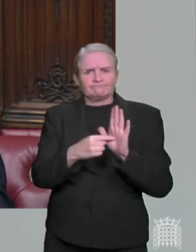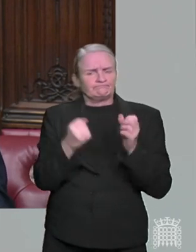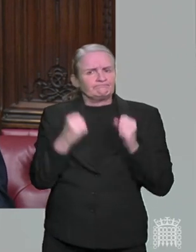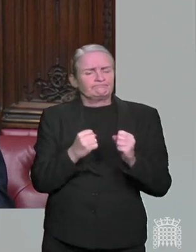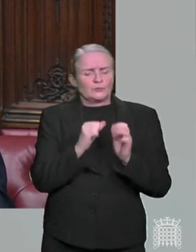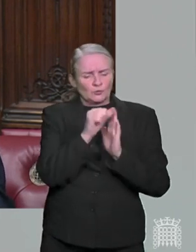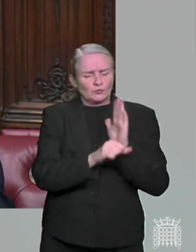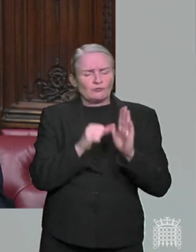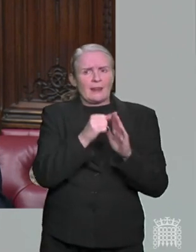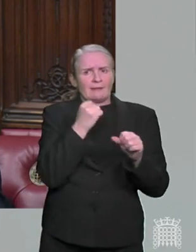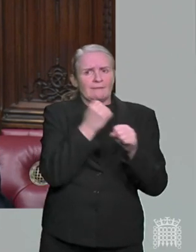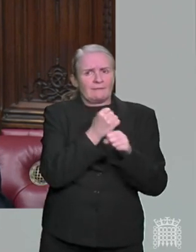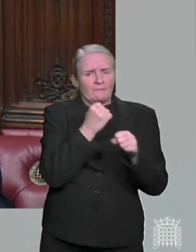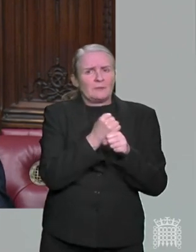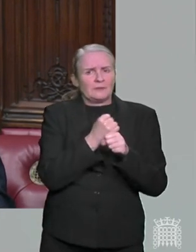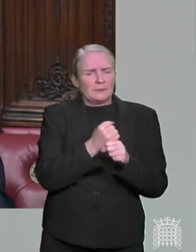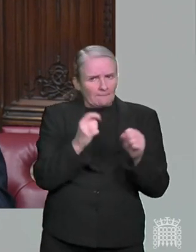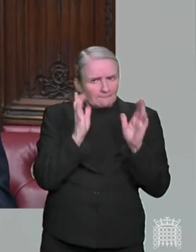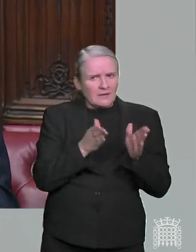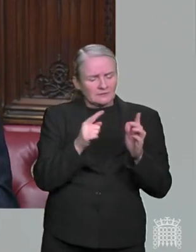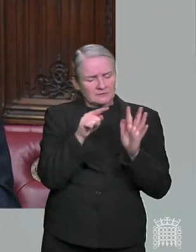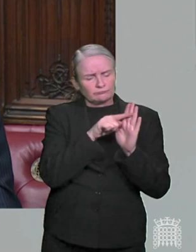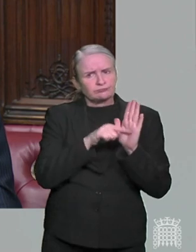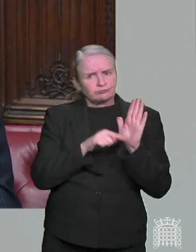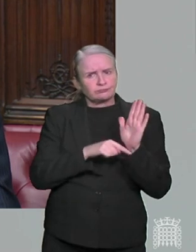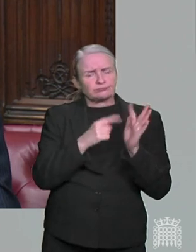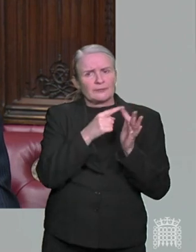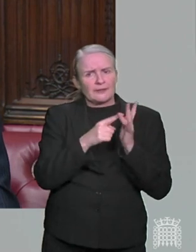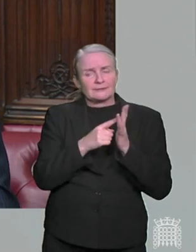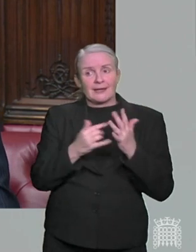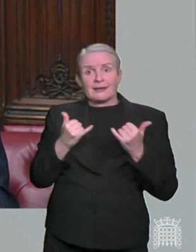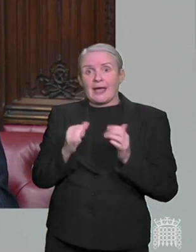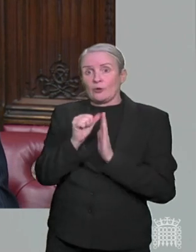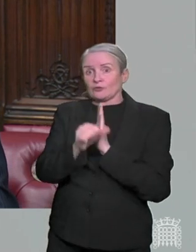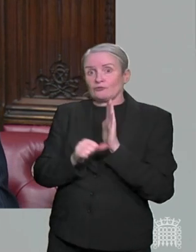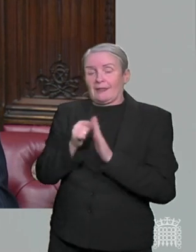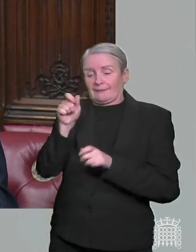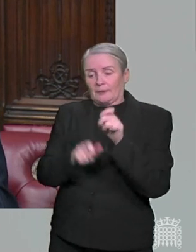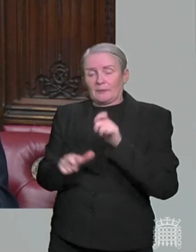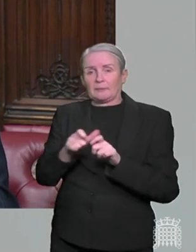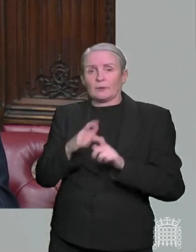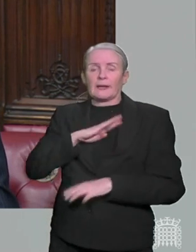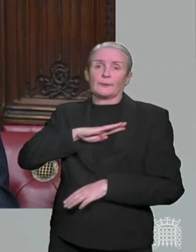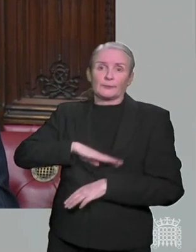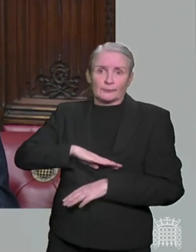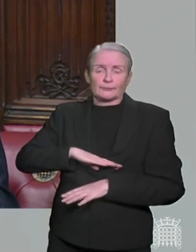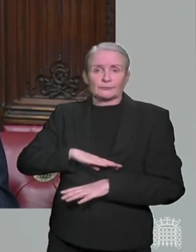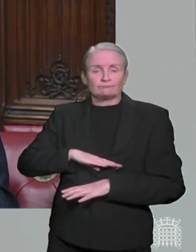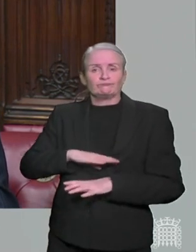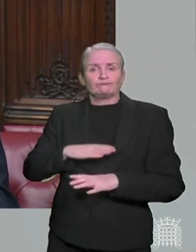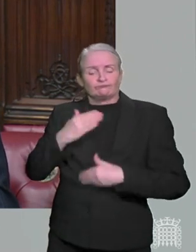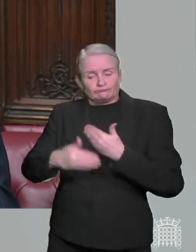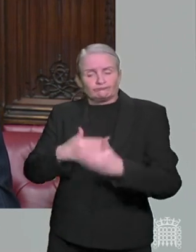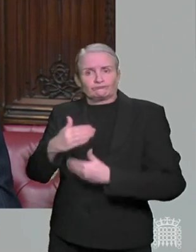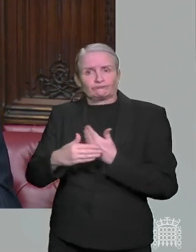do, and that government responded, and that means the people of Sri Lanka now can move forward. And I believe that's as